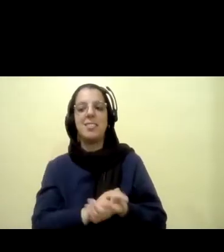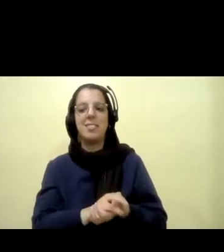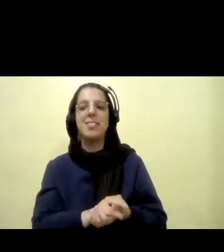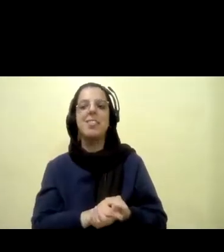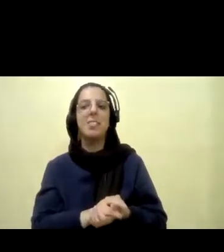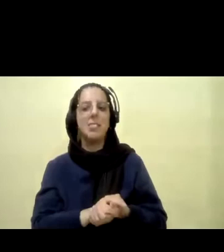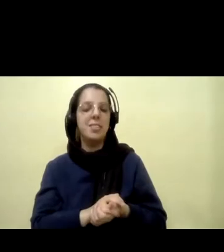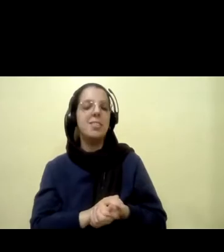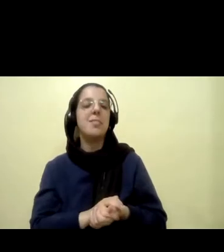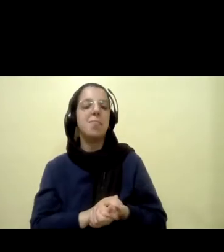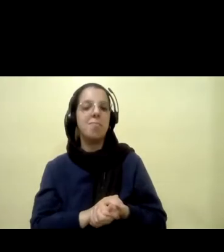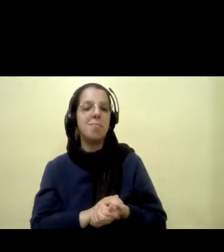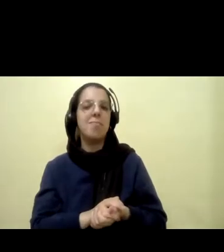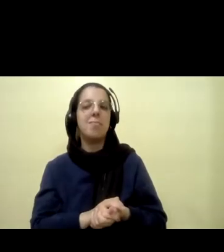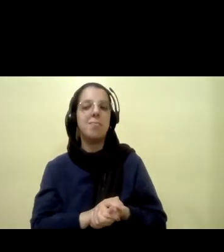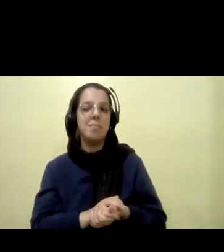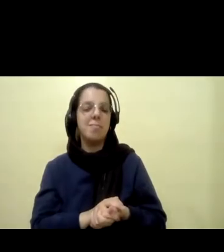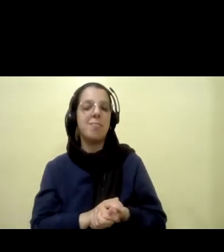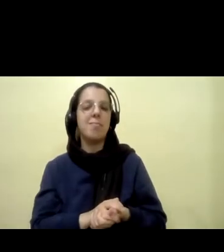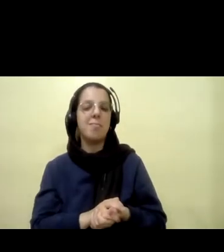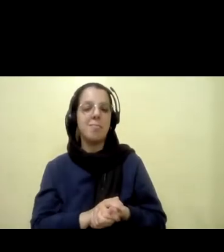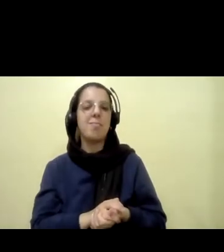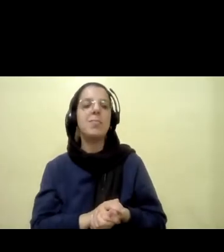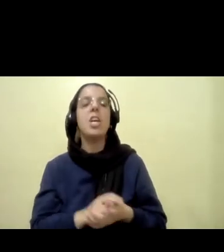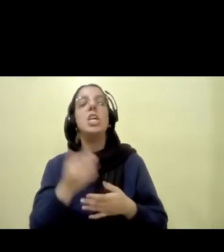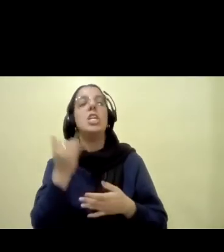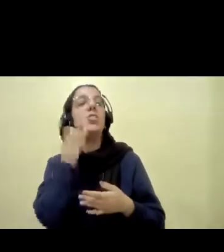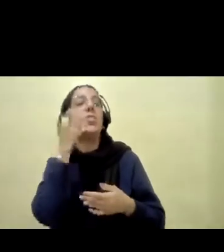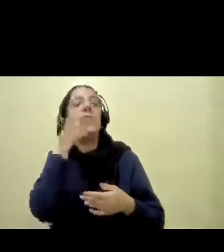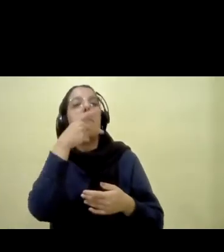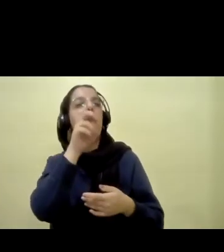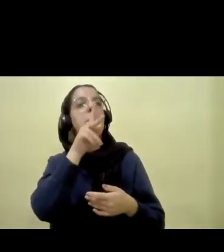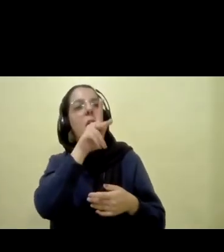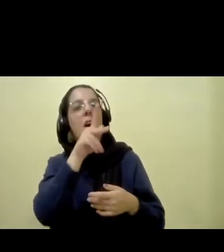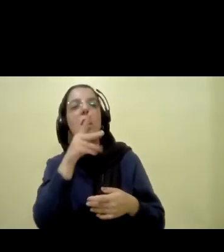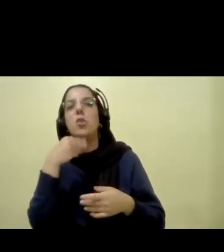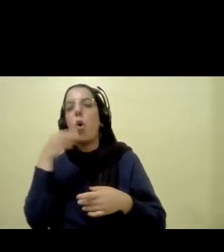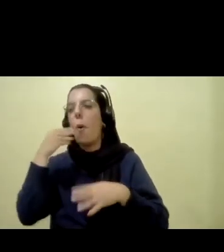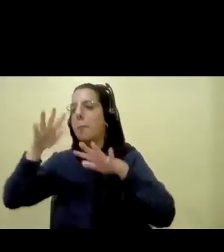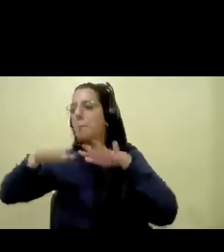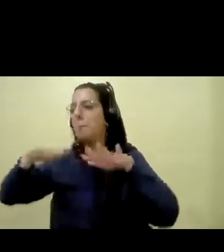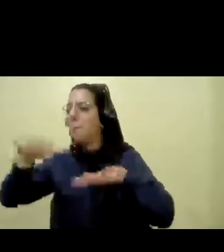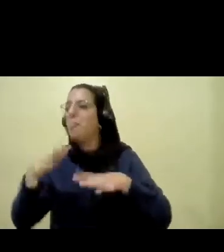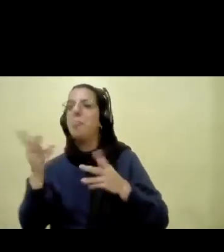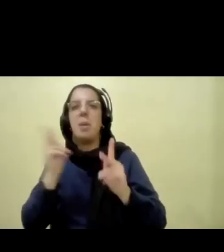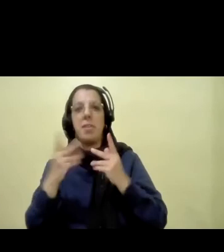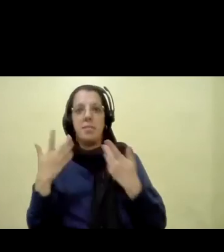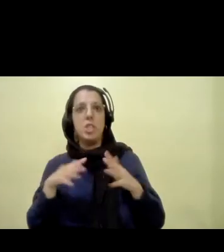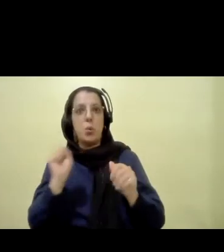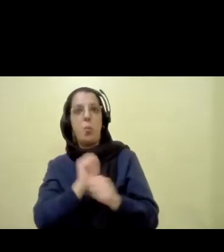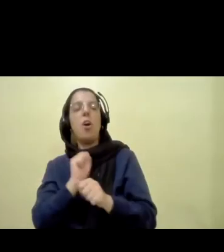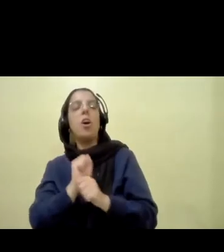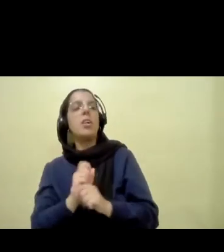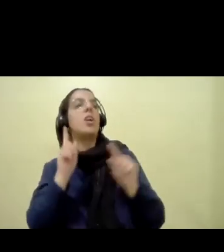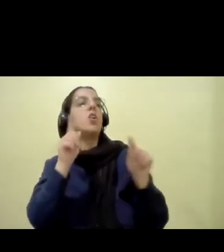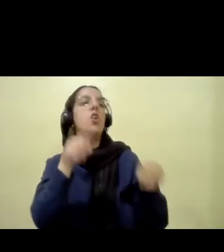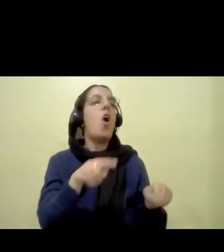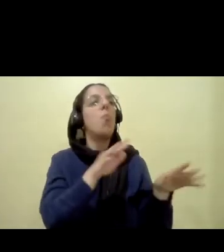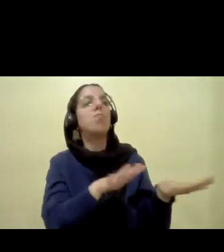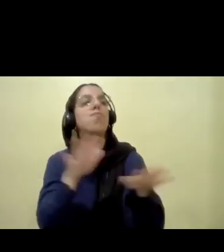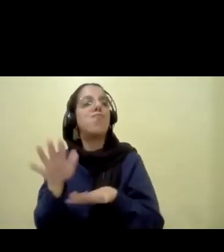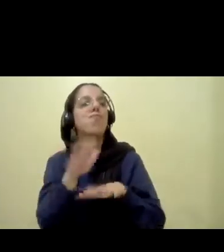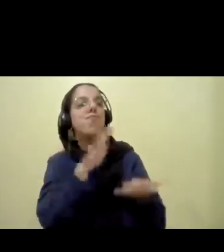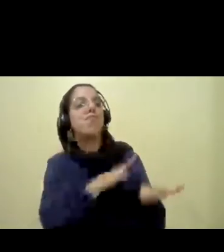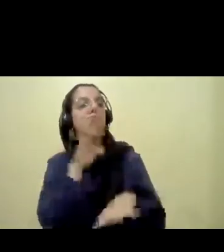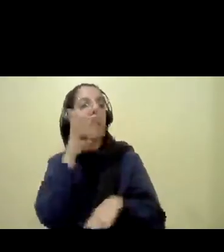different parks in different neighborhoods, like when you get off of work or whatever, you can come and you can have a safe place to hang and experience live music again